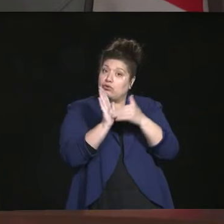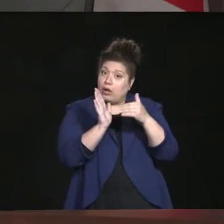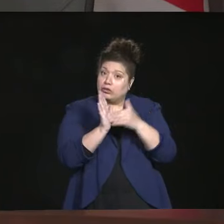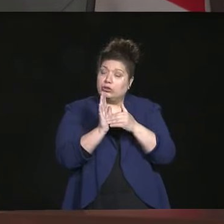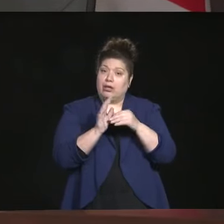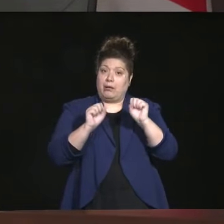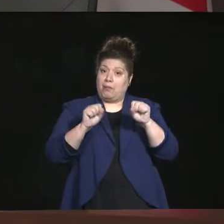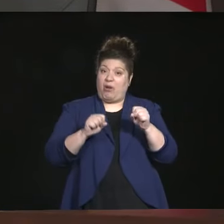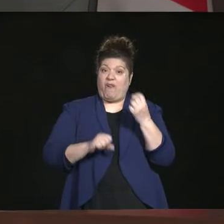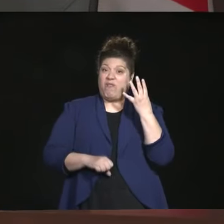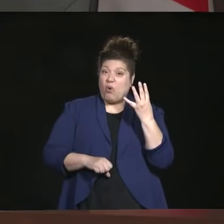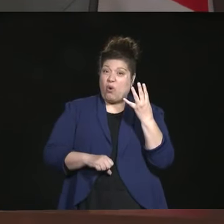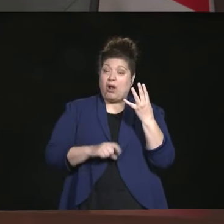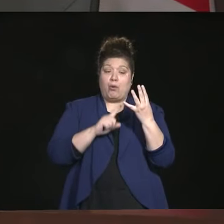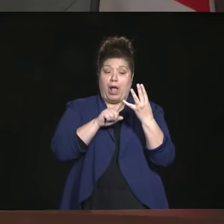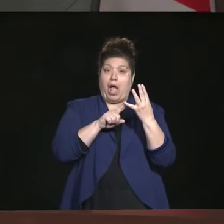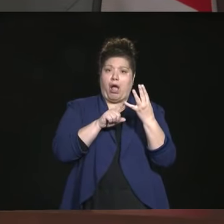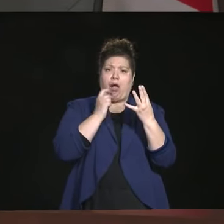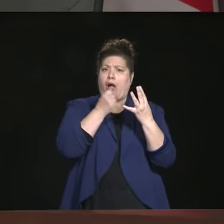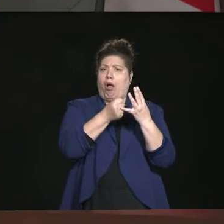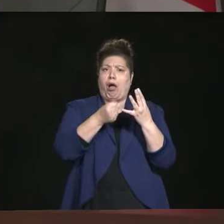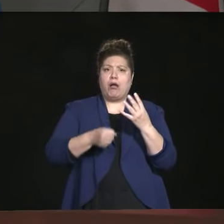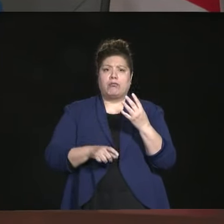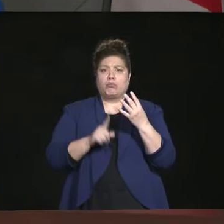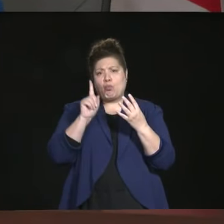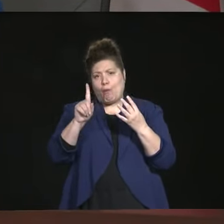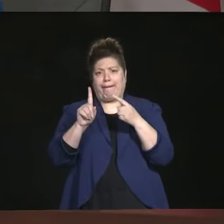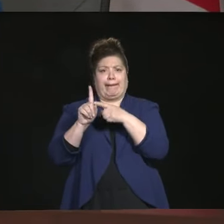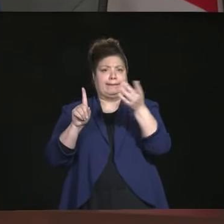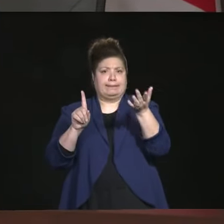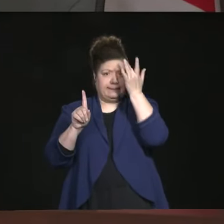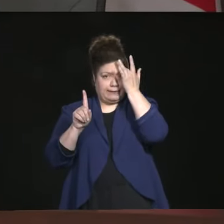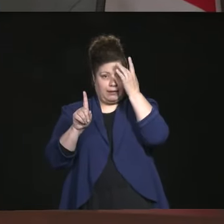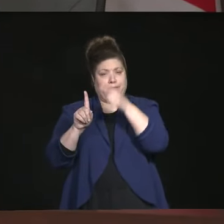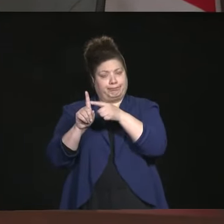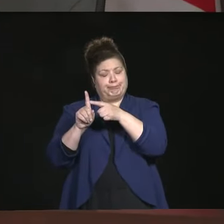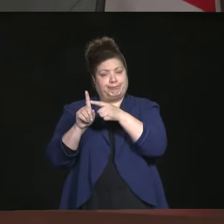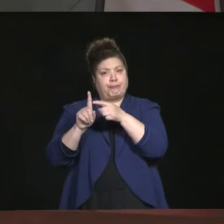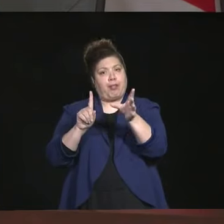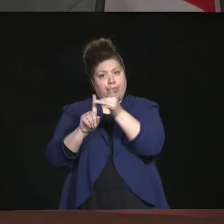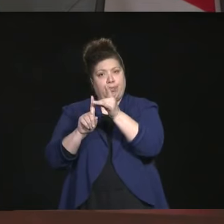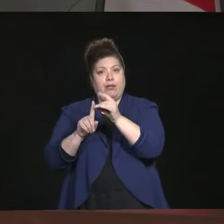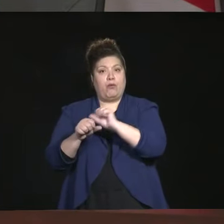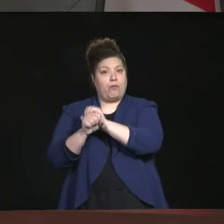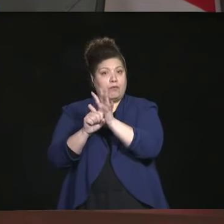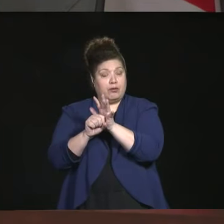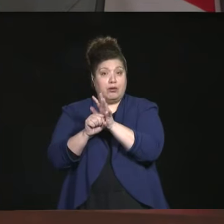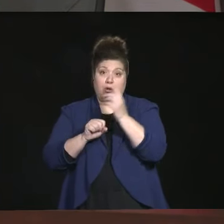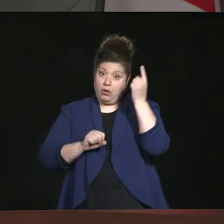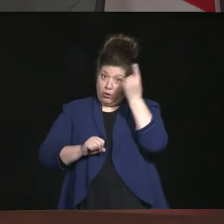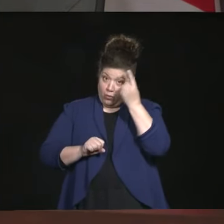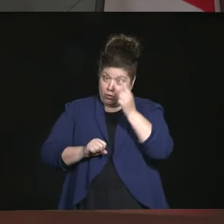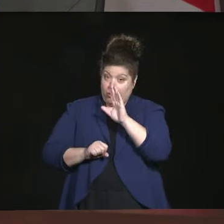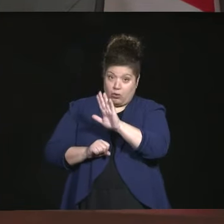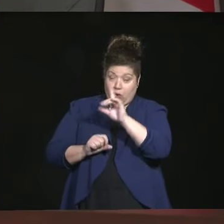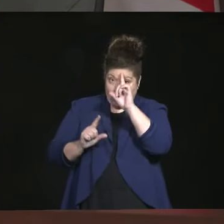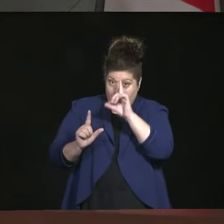time because of COVID-19. I'm wondering what kind of contingency plans are in place in Canada if that were to happen